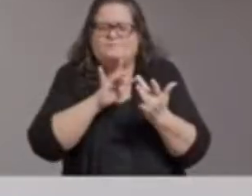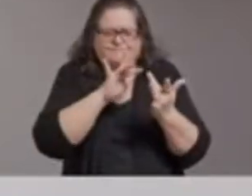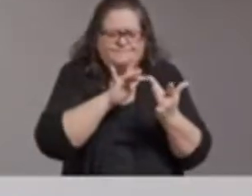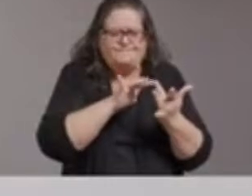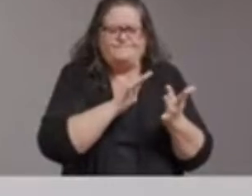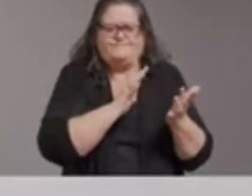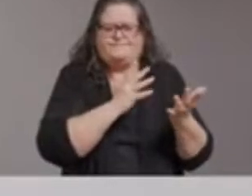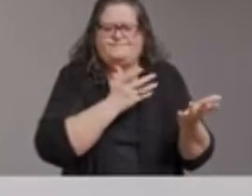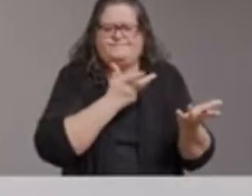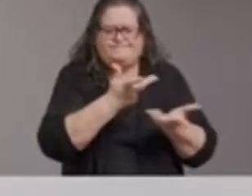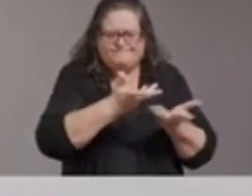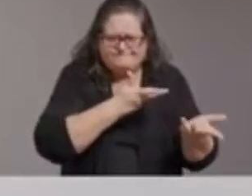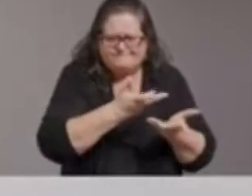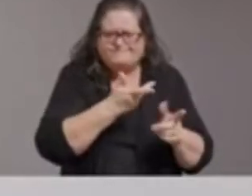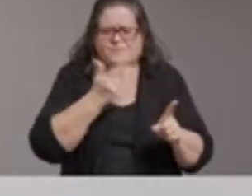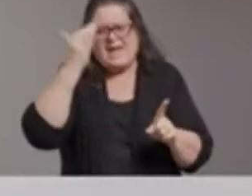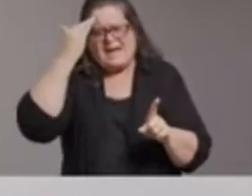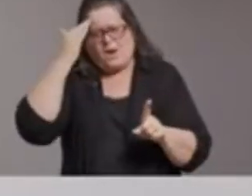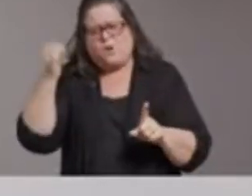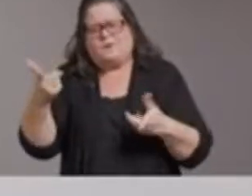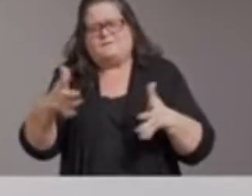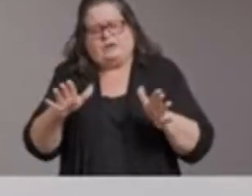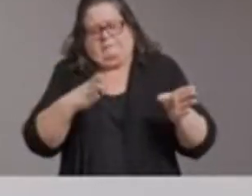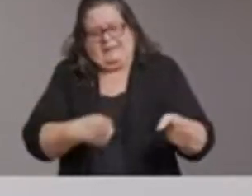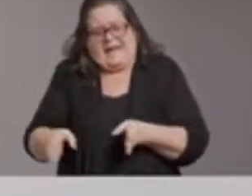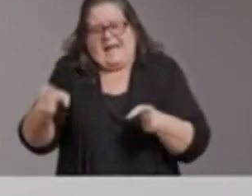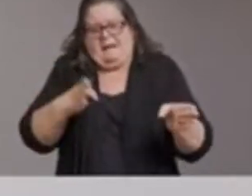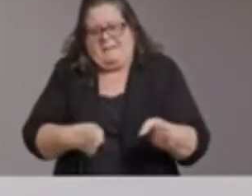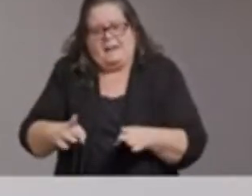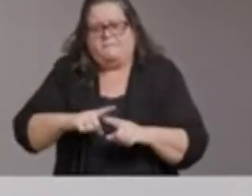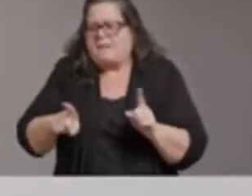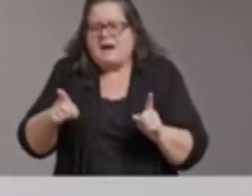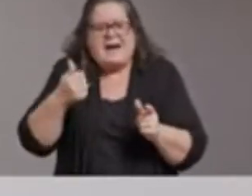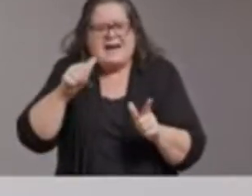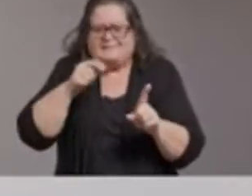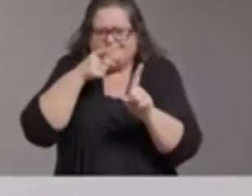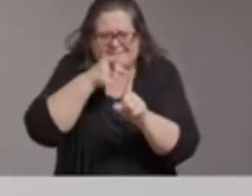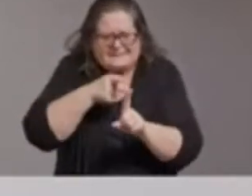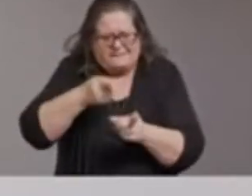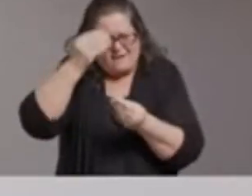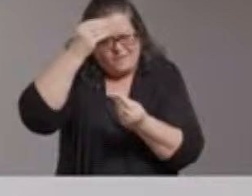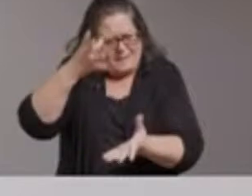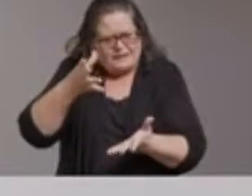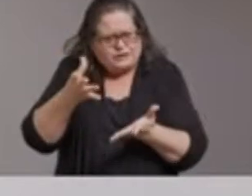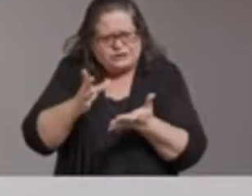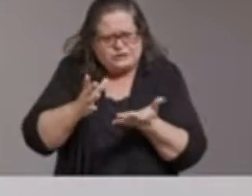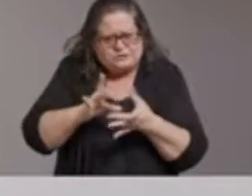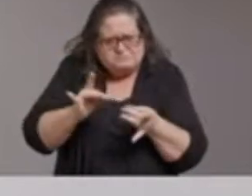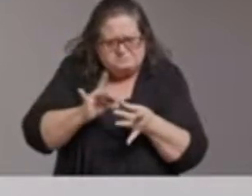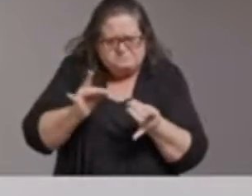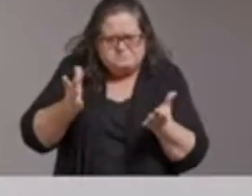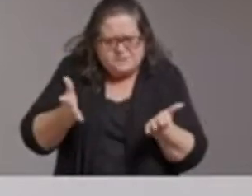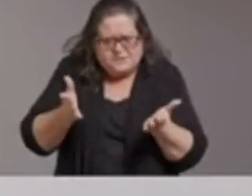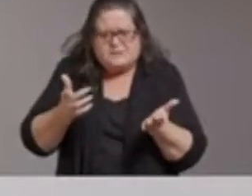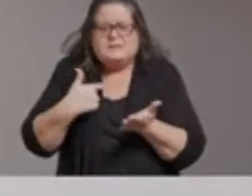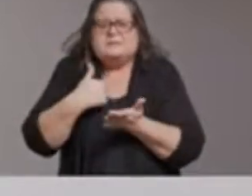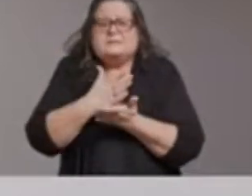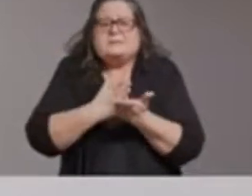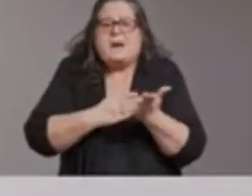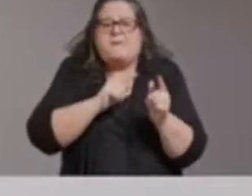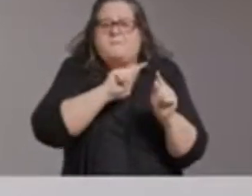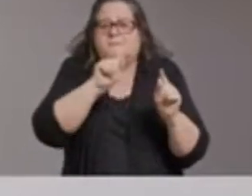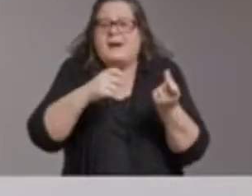out. As to how that money will be spent, and will some of it, as some child and parent advocacy groups who I've spoken to, will some of it be going